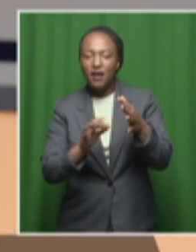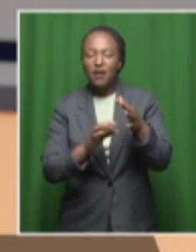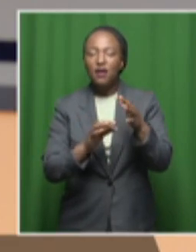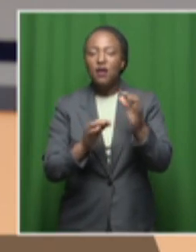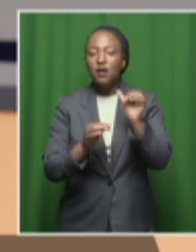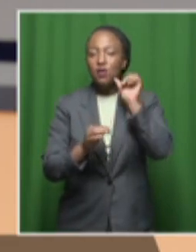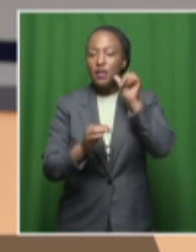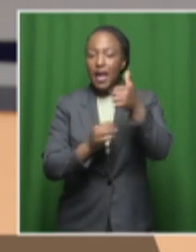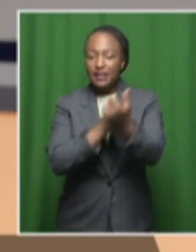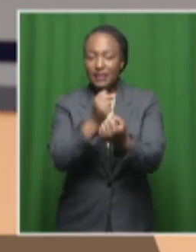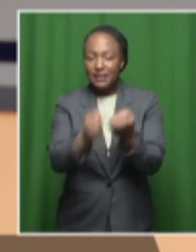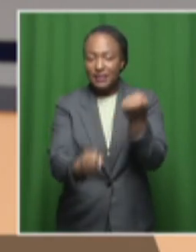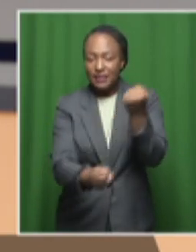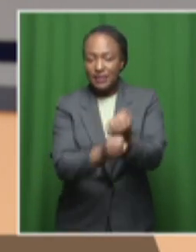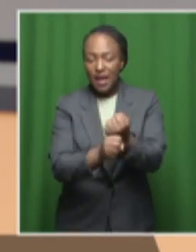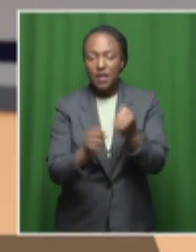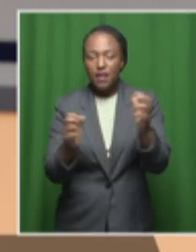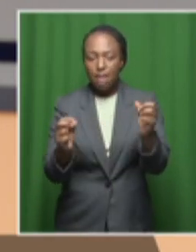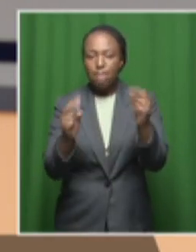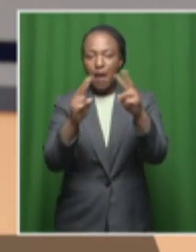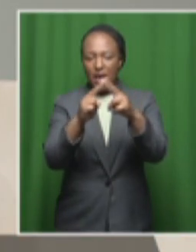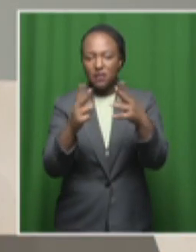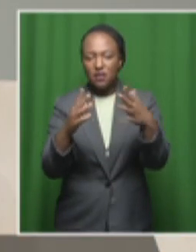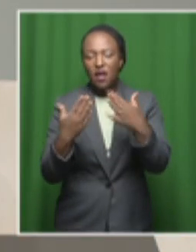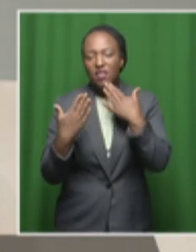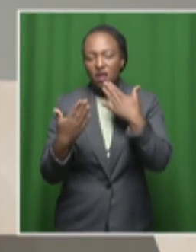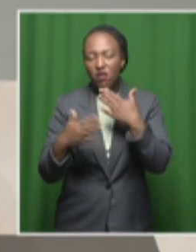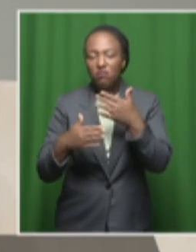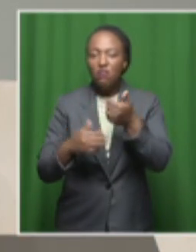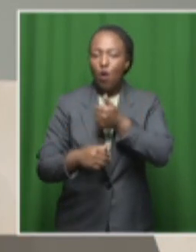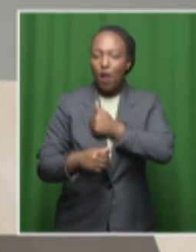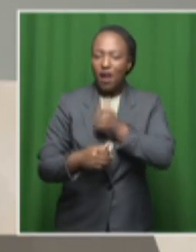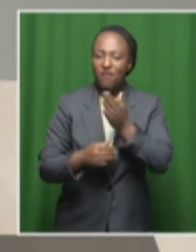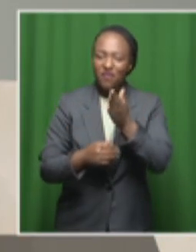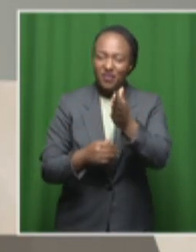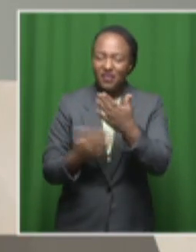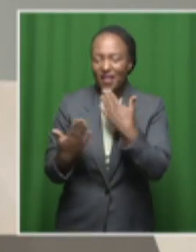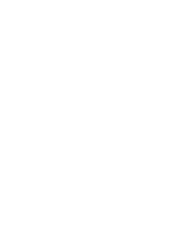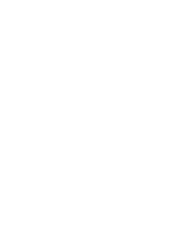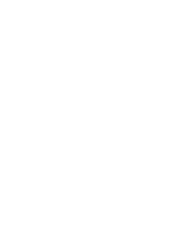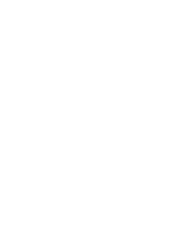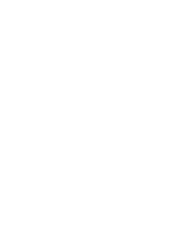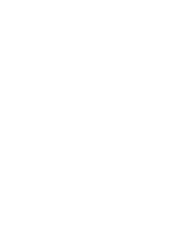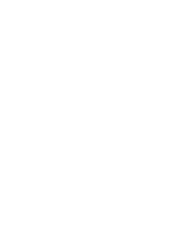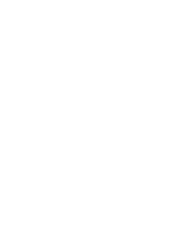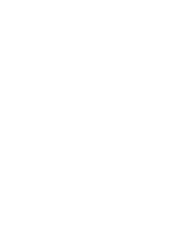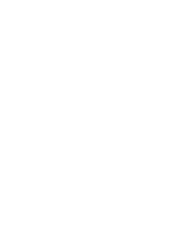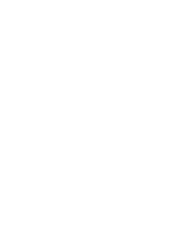what her preparations were for that. But thank you so much and all the best for the future. Thank you so much. Appreciate it.